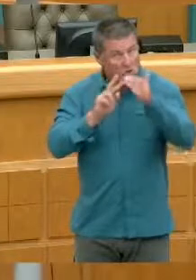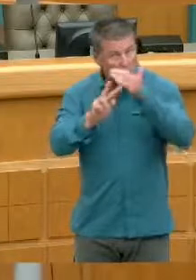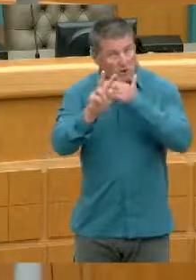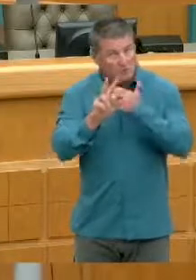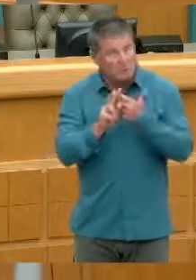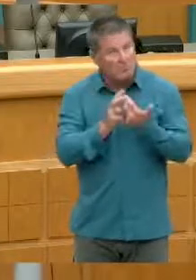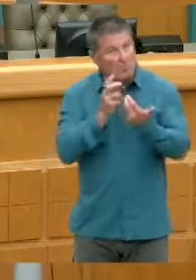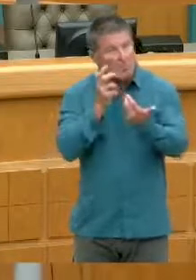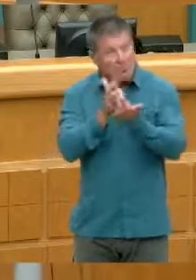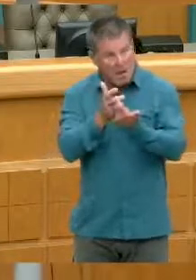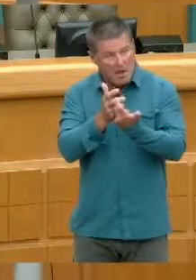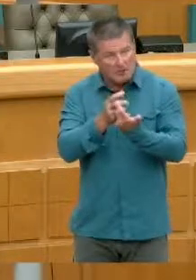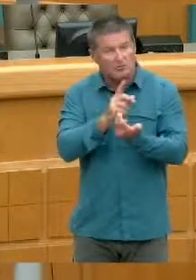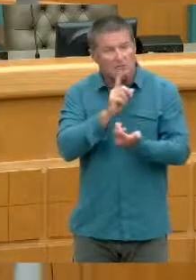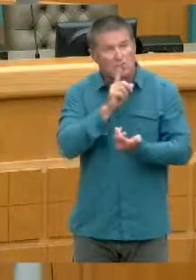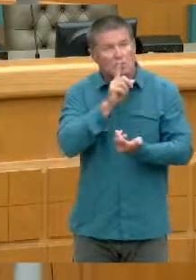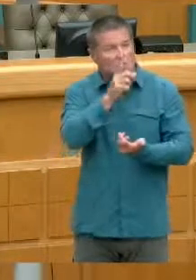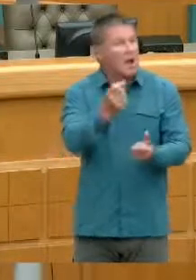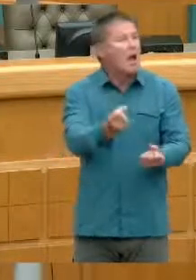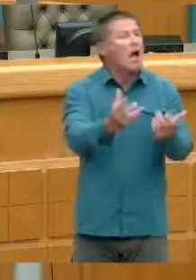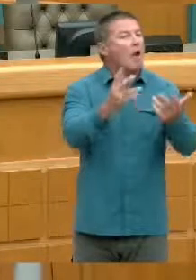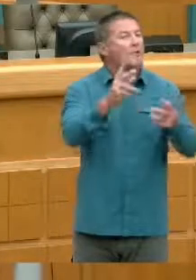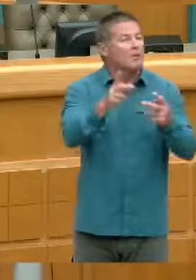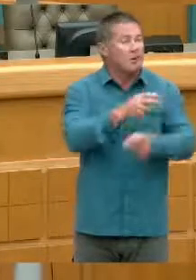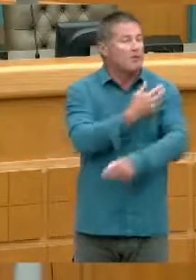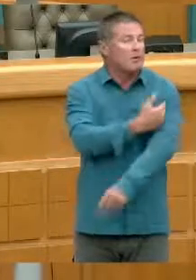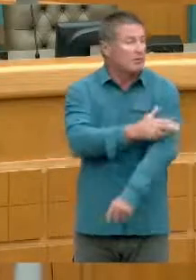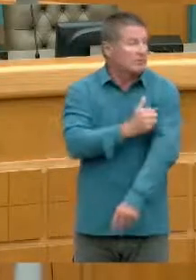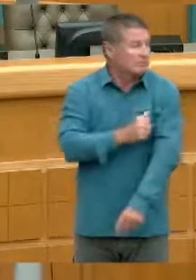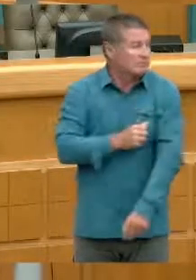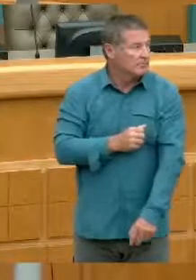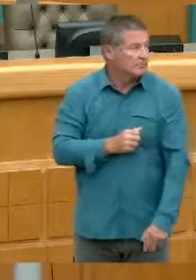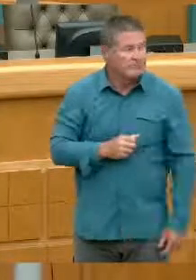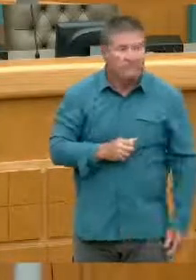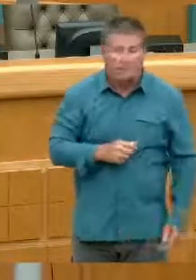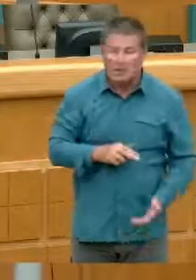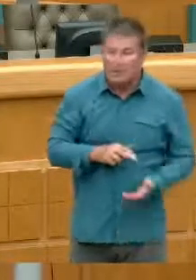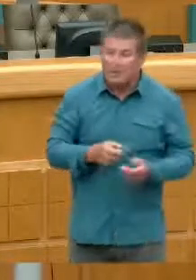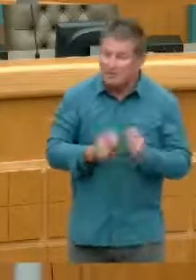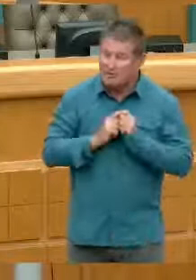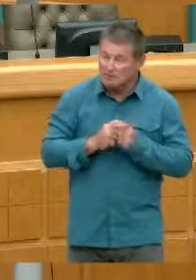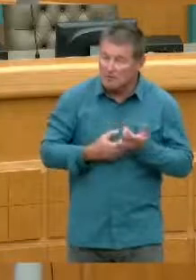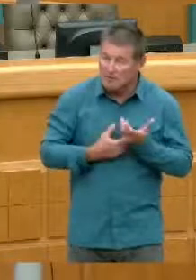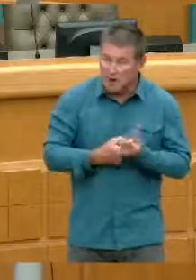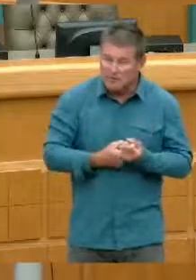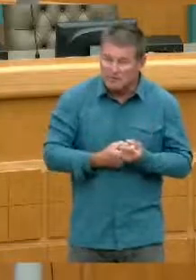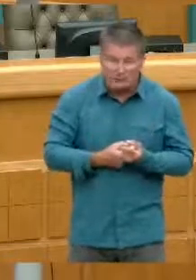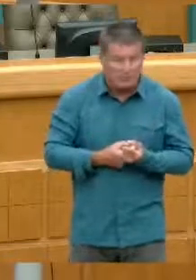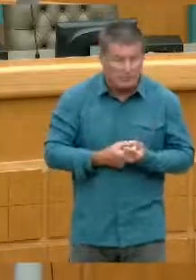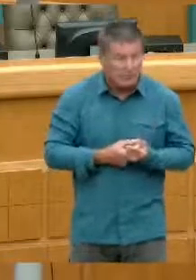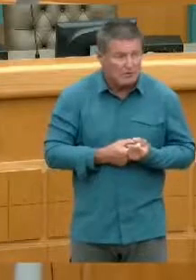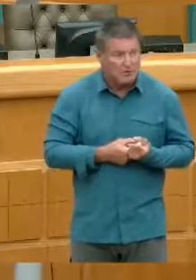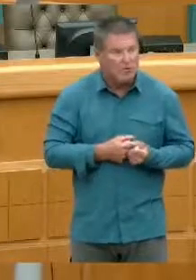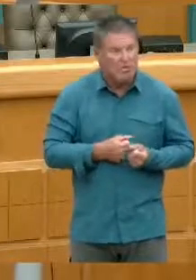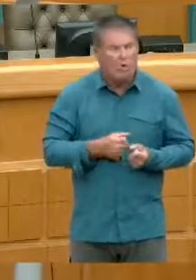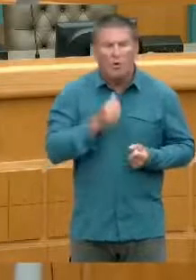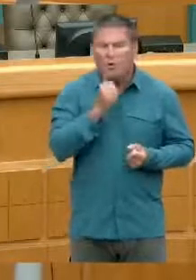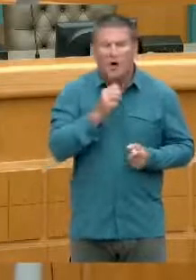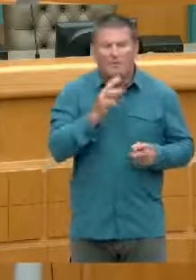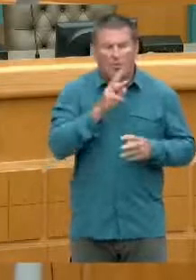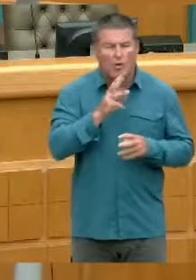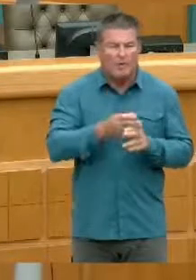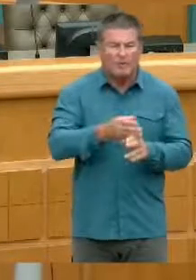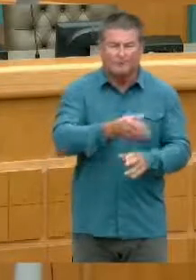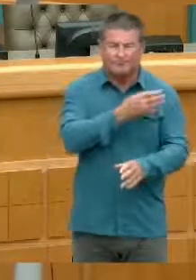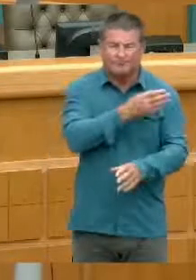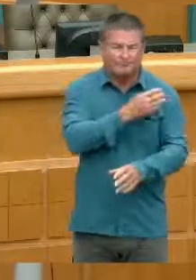model to the number of hospitalizations, which is confidence inspiring. We're not as concerned back here where the fit